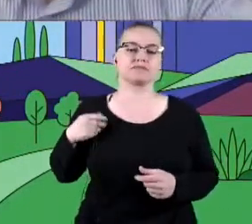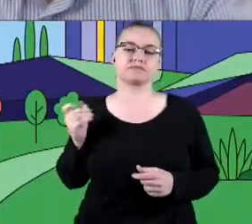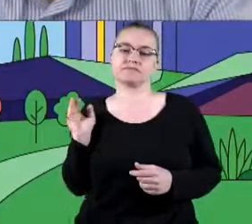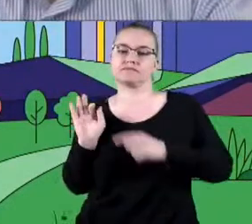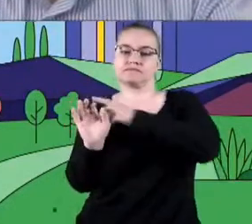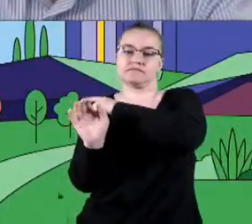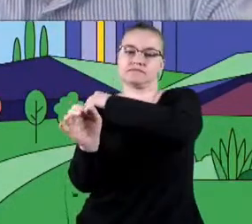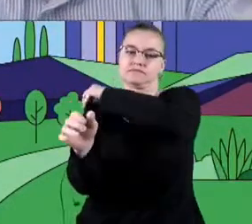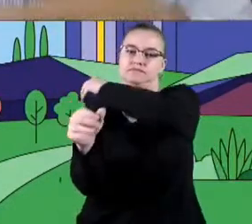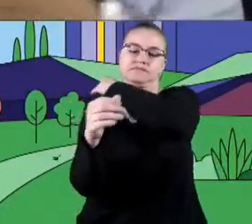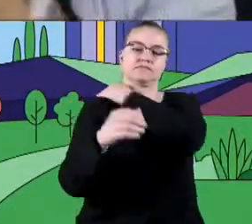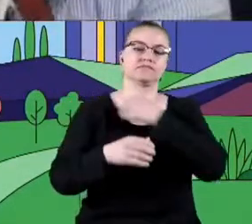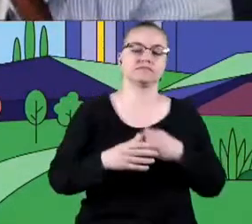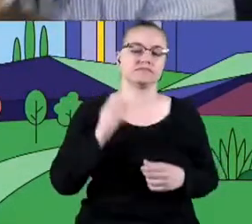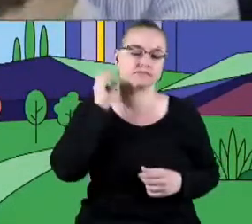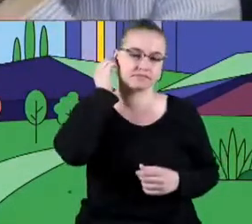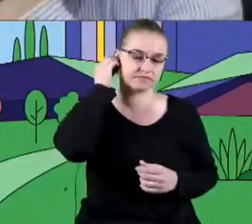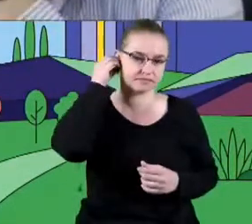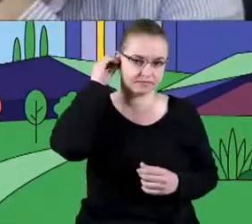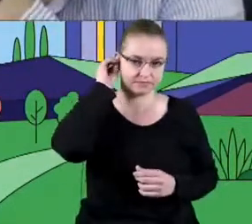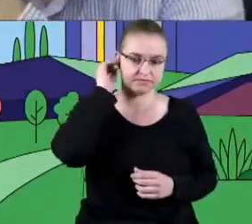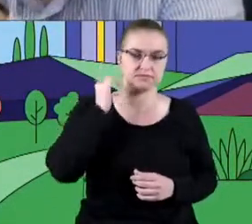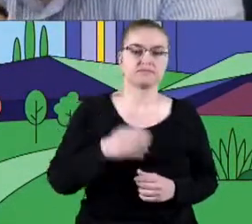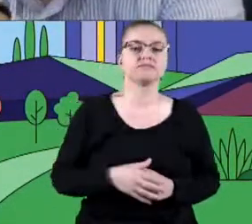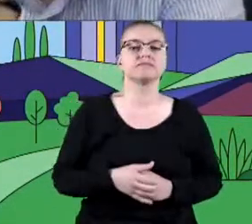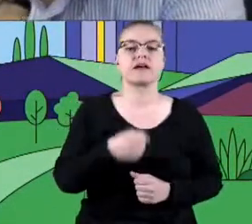I'm sorry, my microphone was on mute.